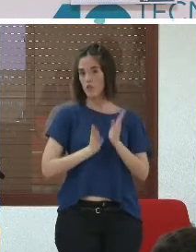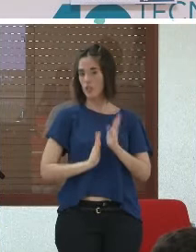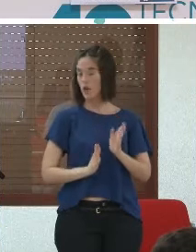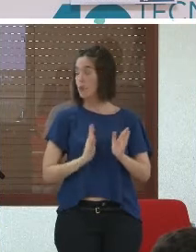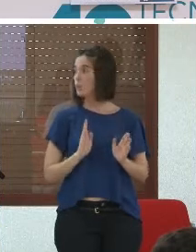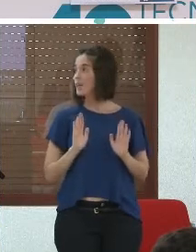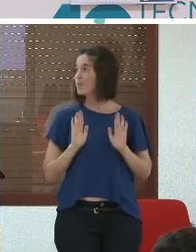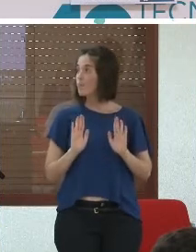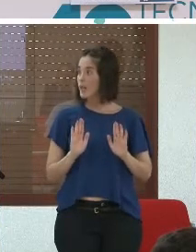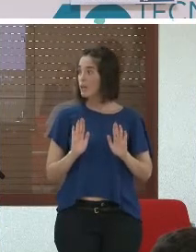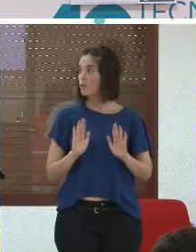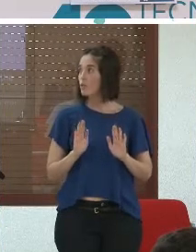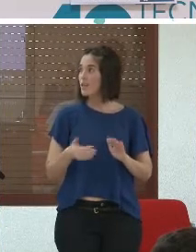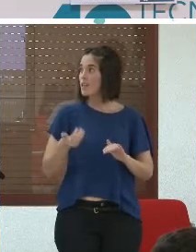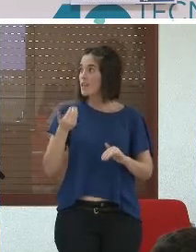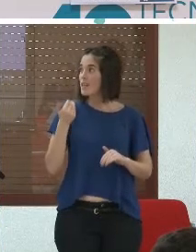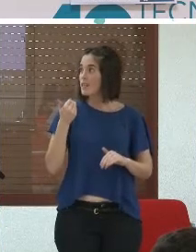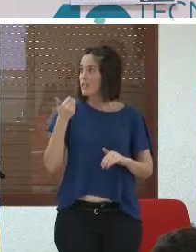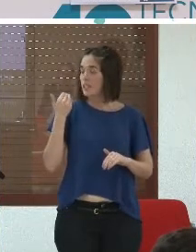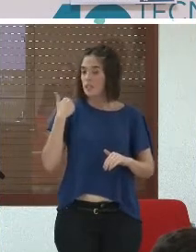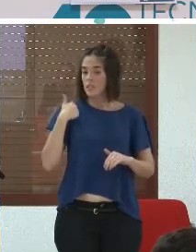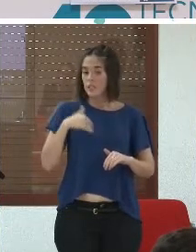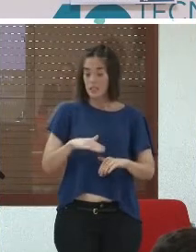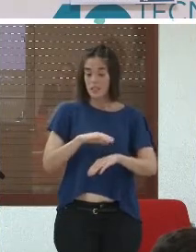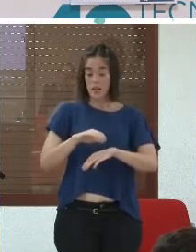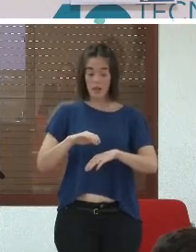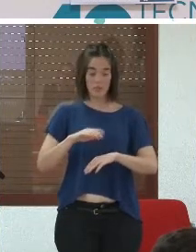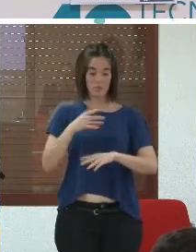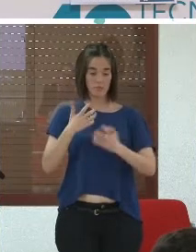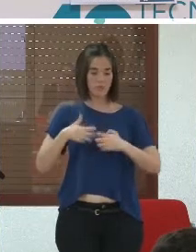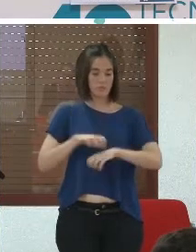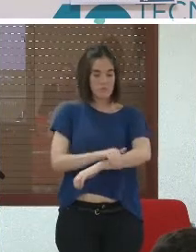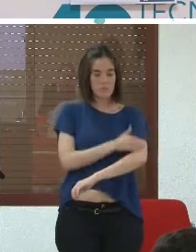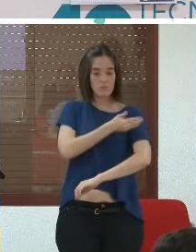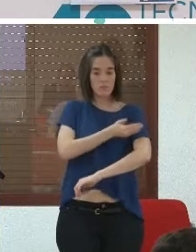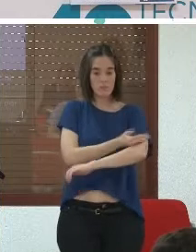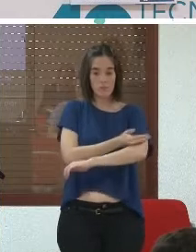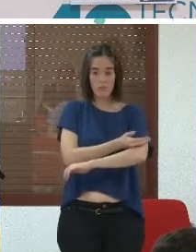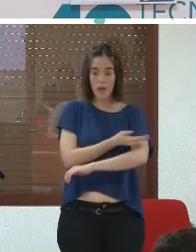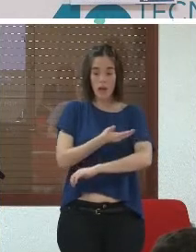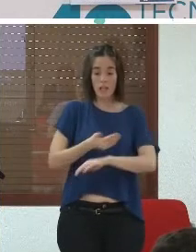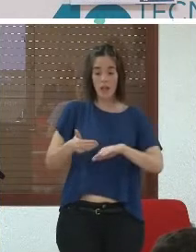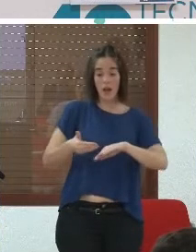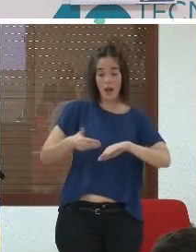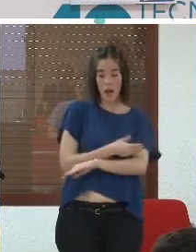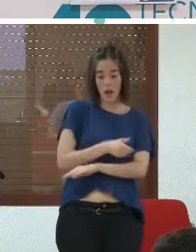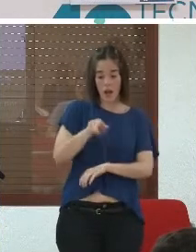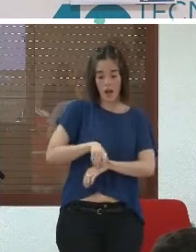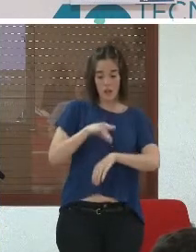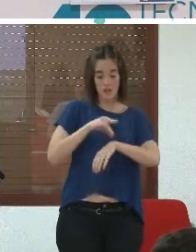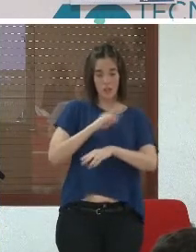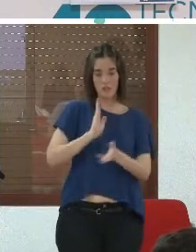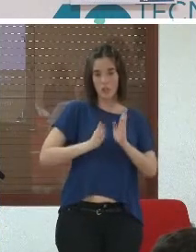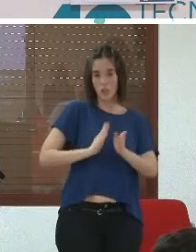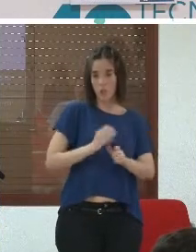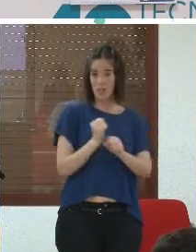legs was done with the physical effort of 2 physical therapists. When we motorized the knees, the work